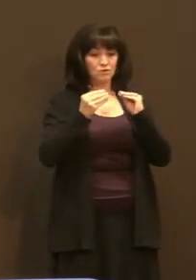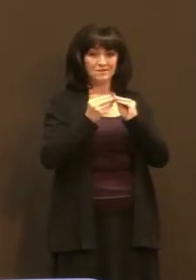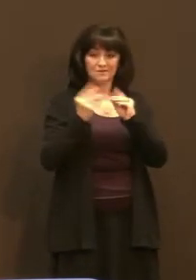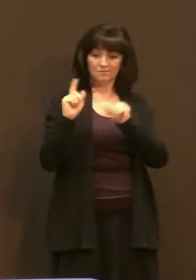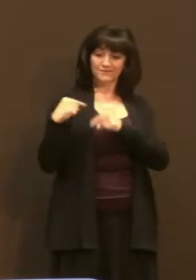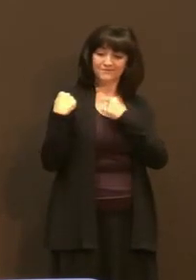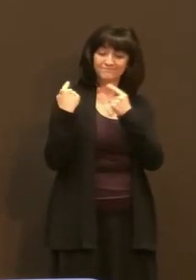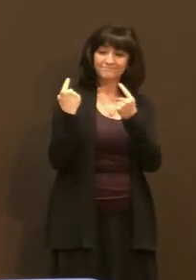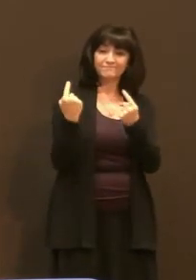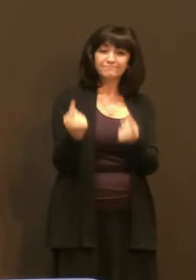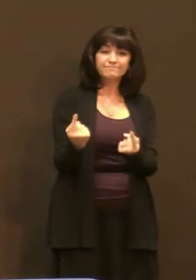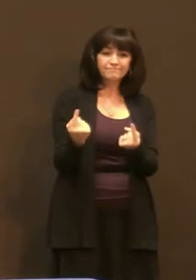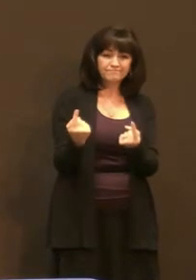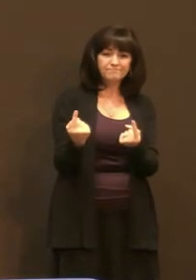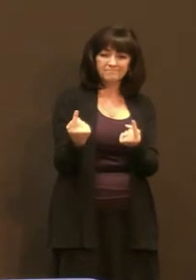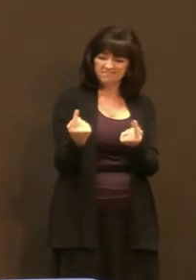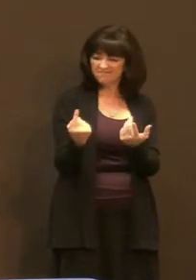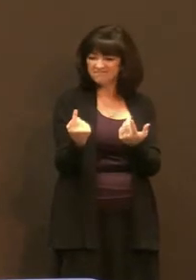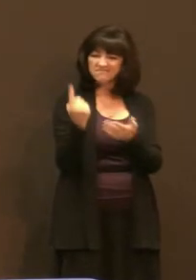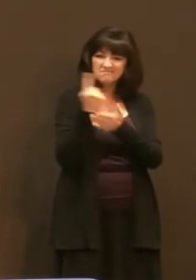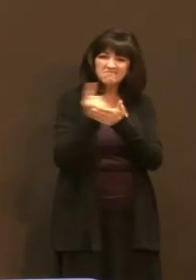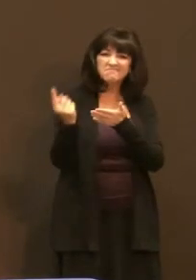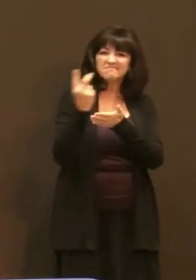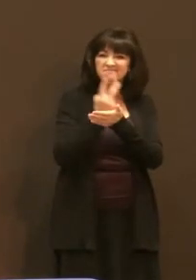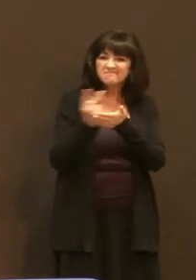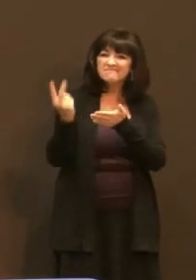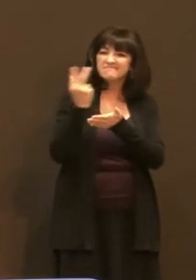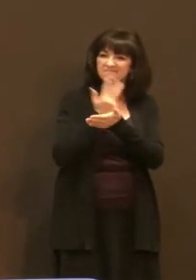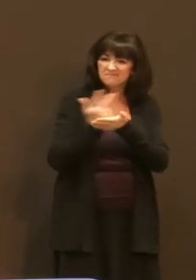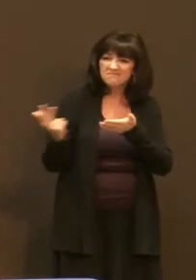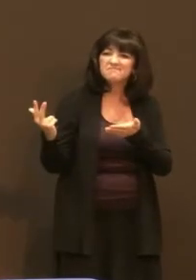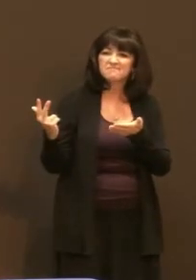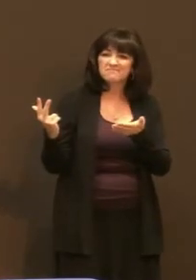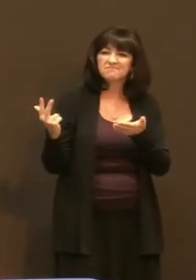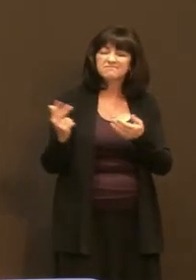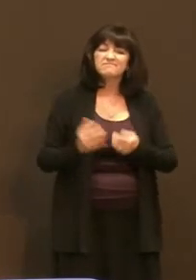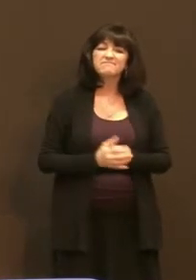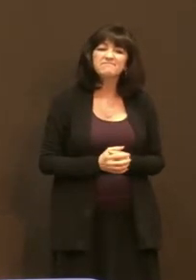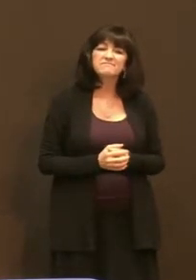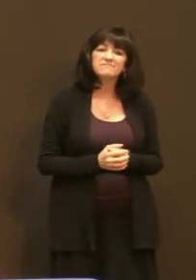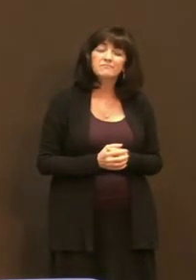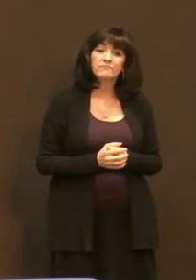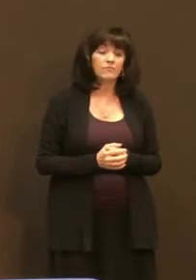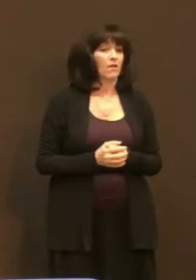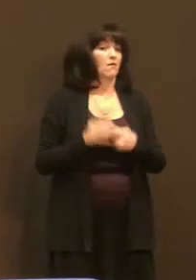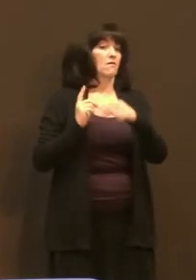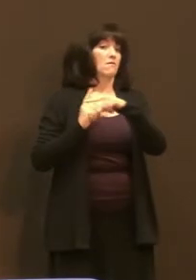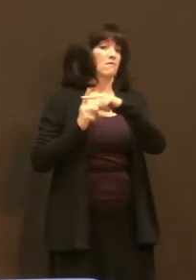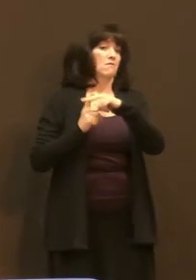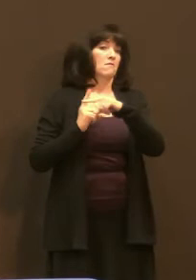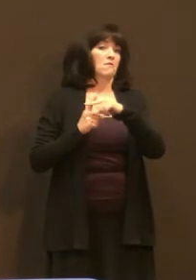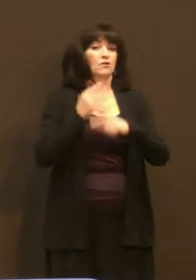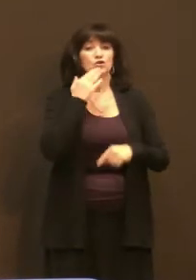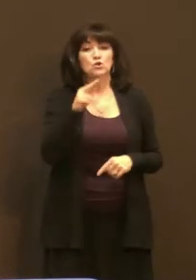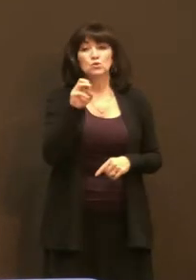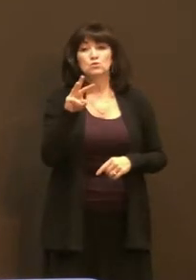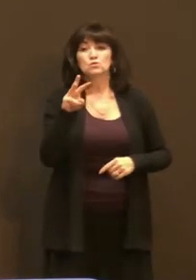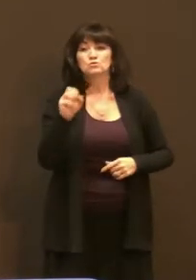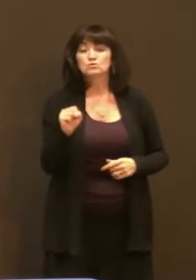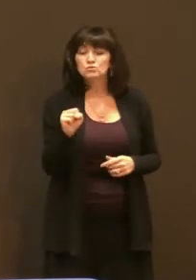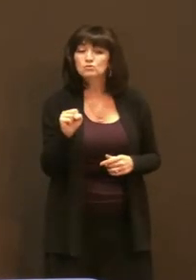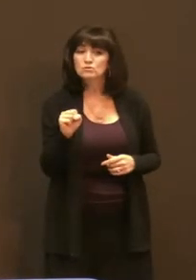last several weeks. And the good news is we're seeing